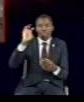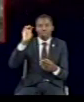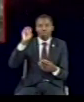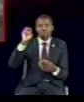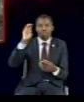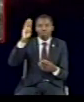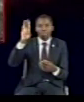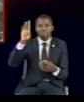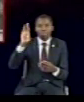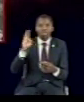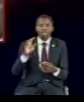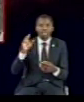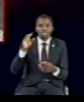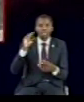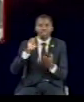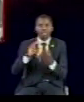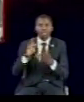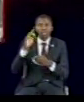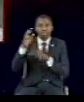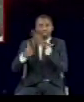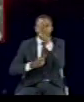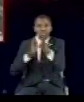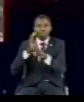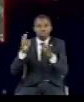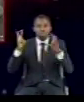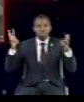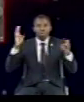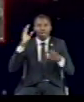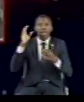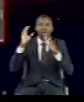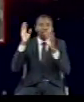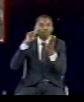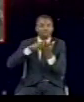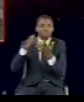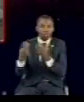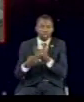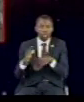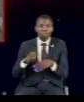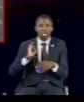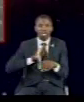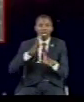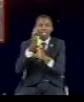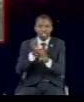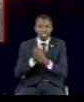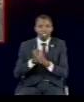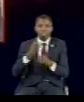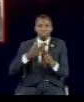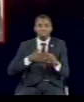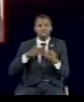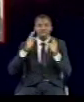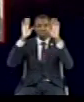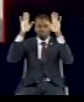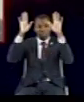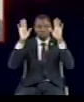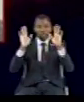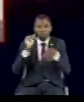at Taraba, our daddy did not pray for us. I received my miracle. On the 8th of this